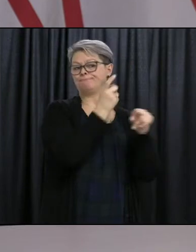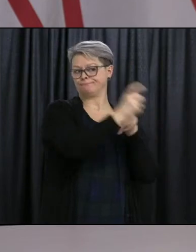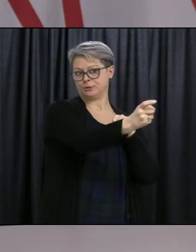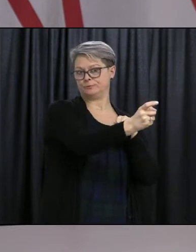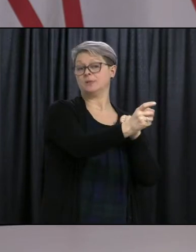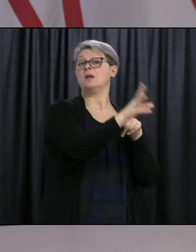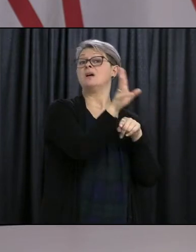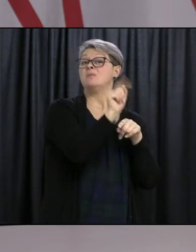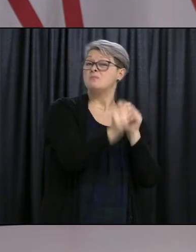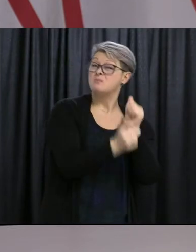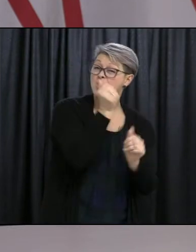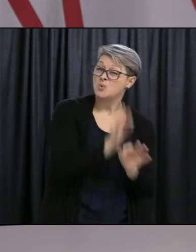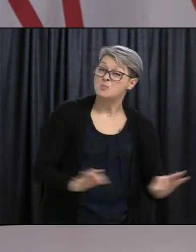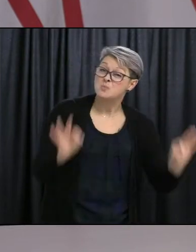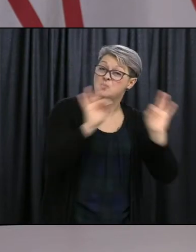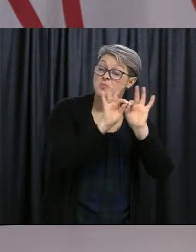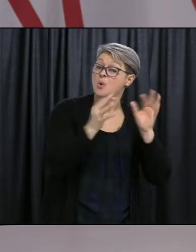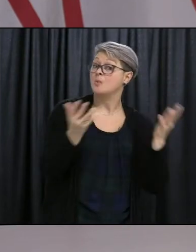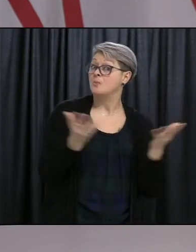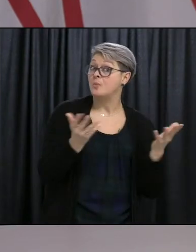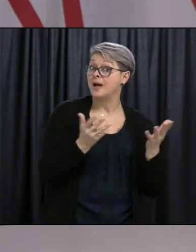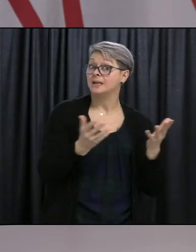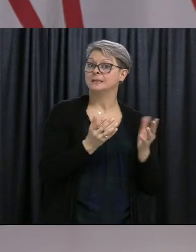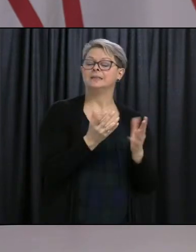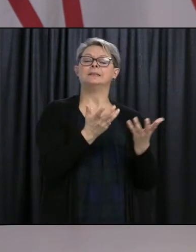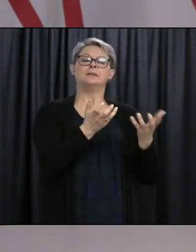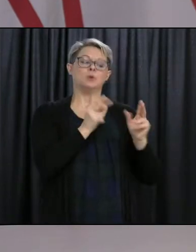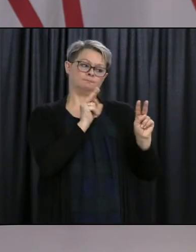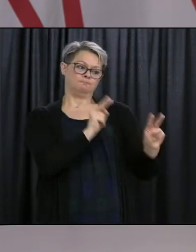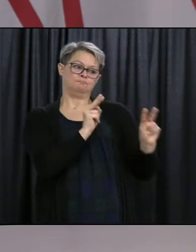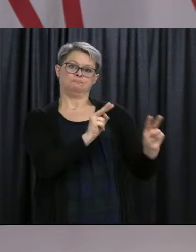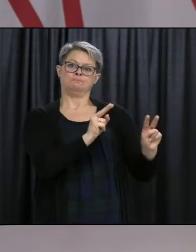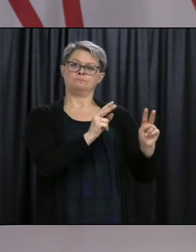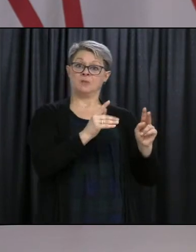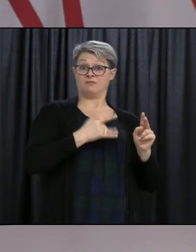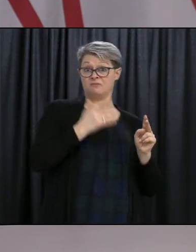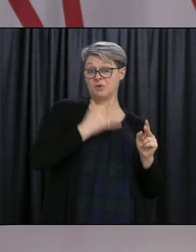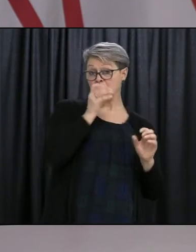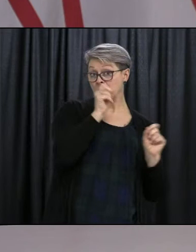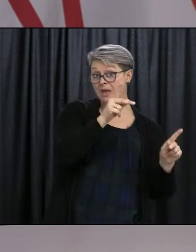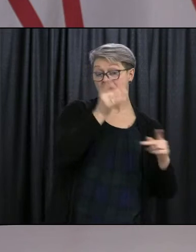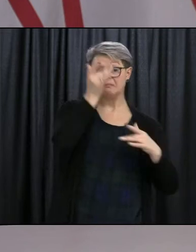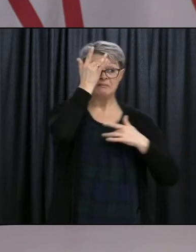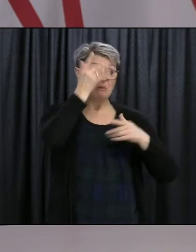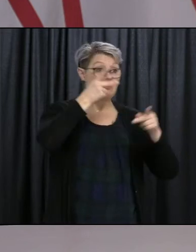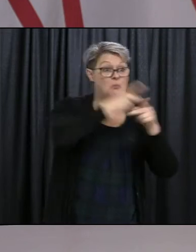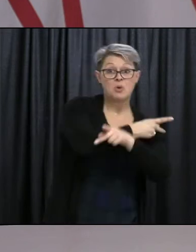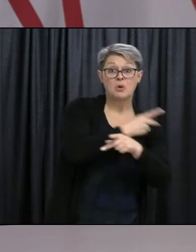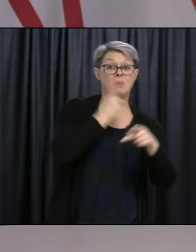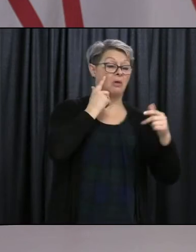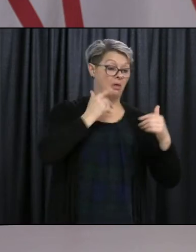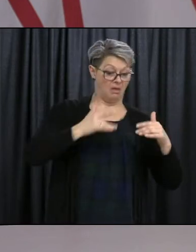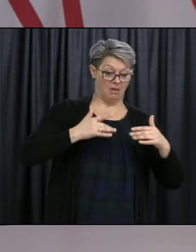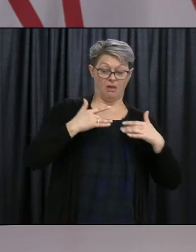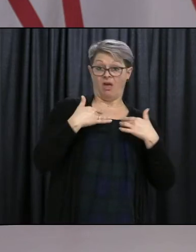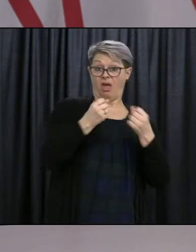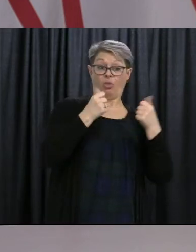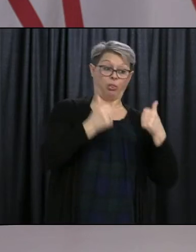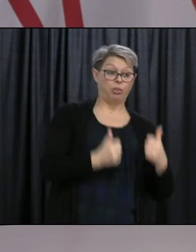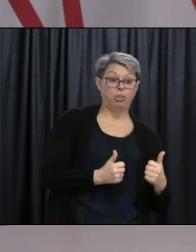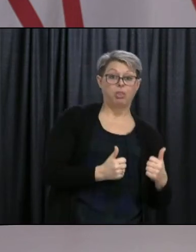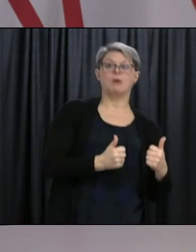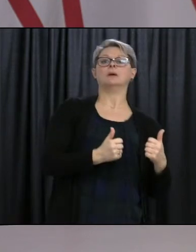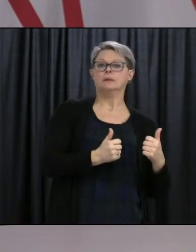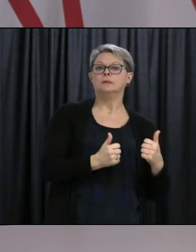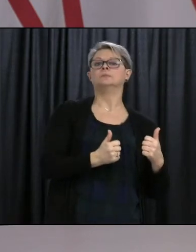but the most important thing is we want to follow up regarding symptoms to make sure they're feeling okay and that they have the supports that they need to be able to